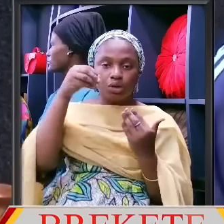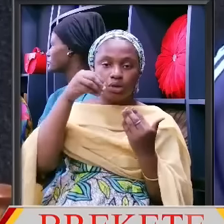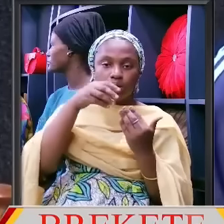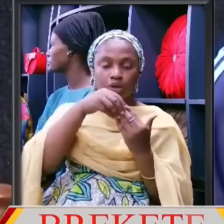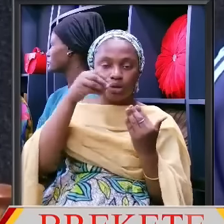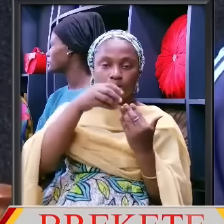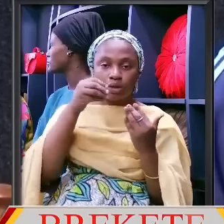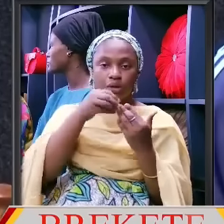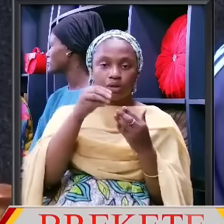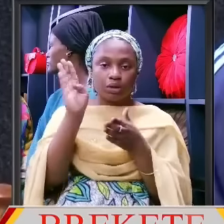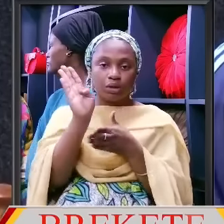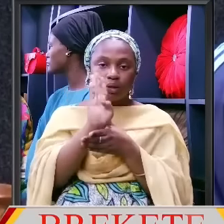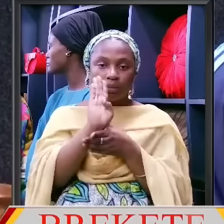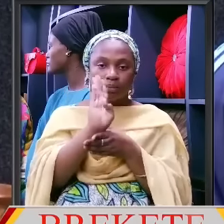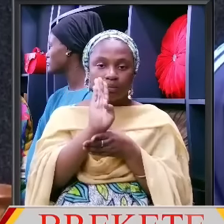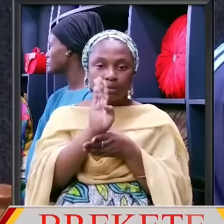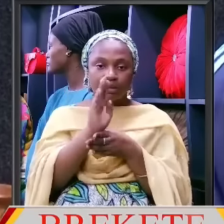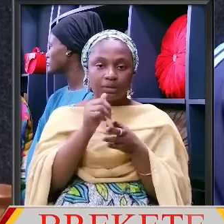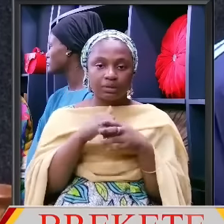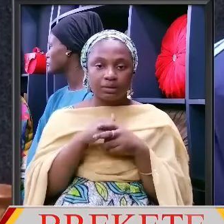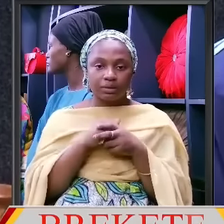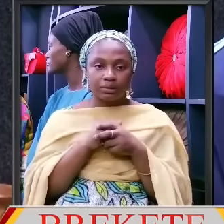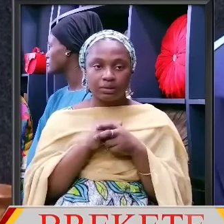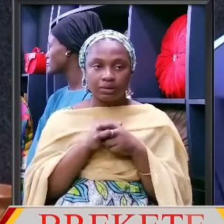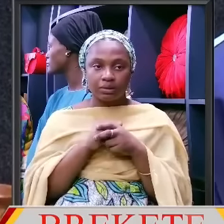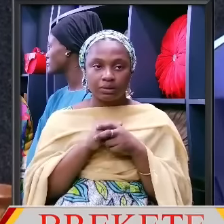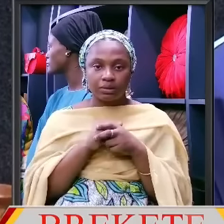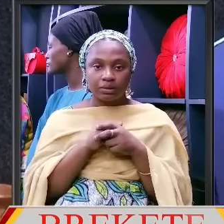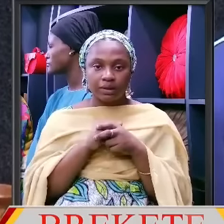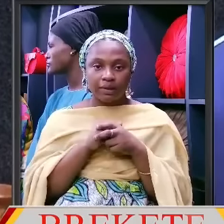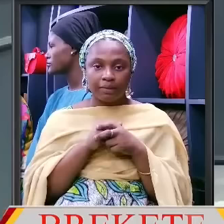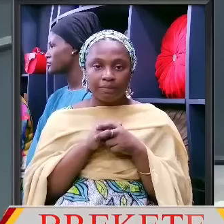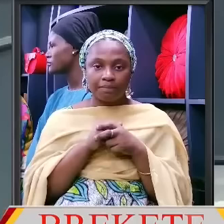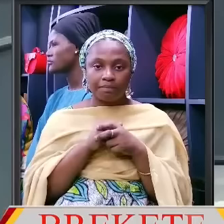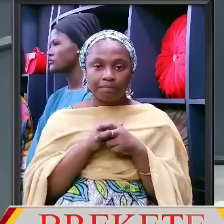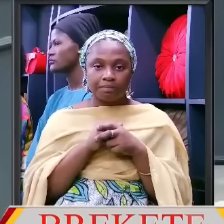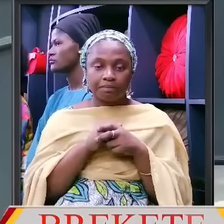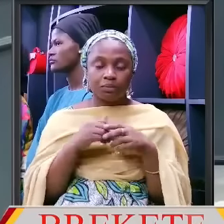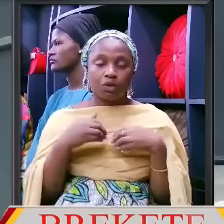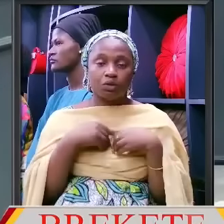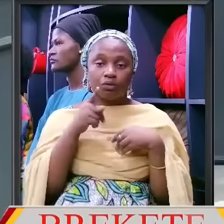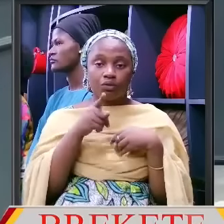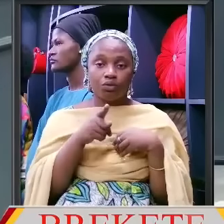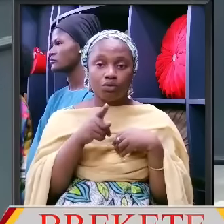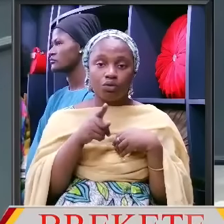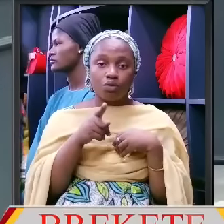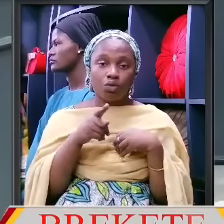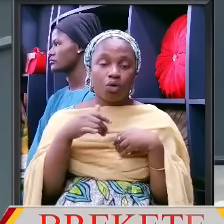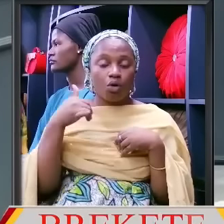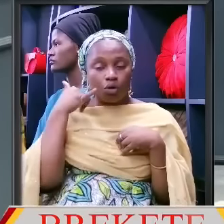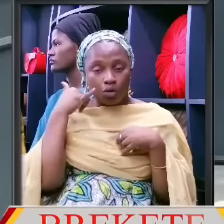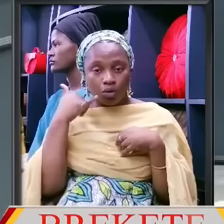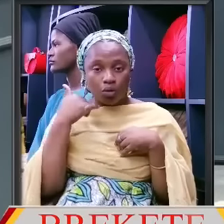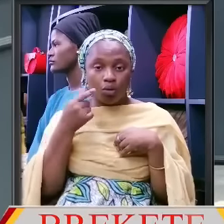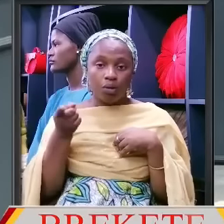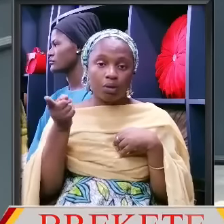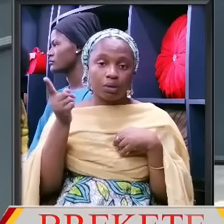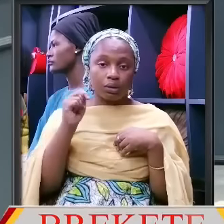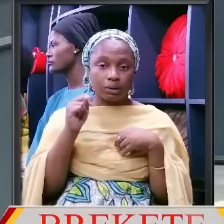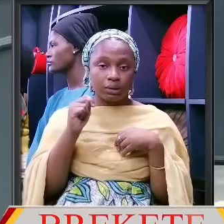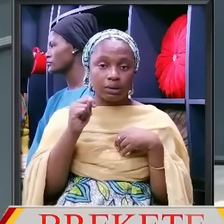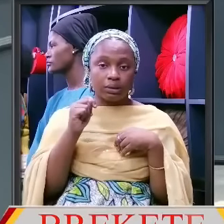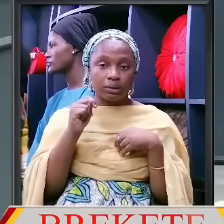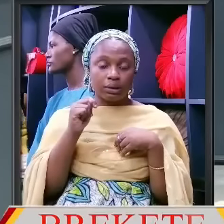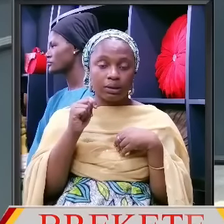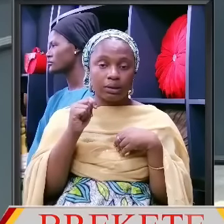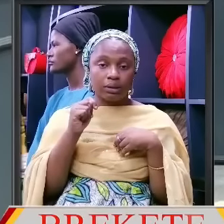sir. When I don't reach out to Reverend Father Nicholas. Many times. Okay. Pastor, sir. I did.